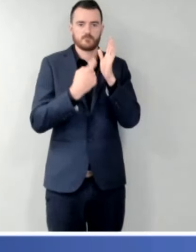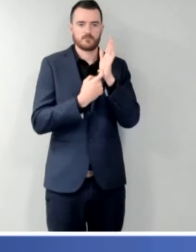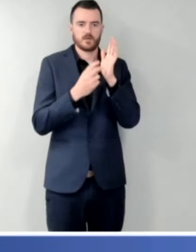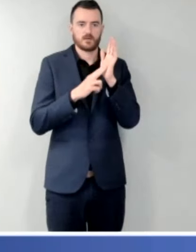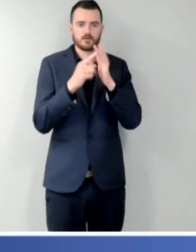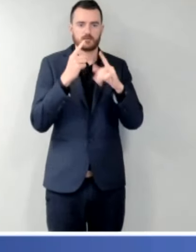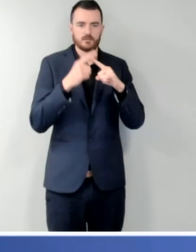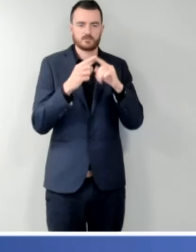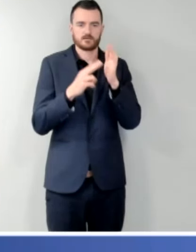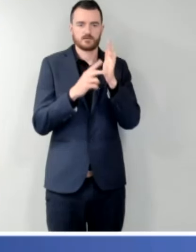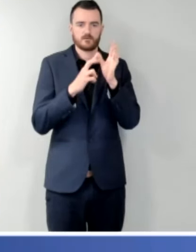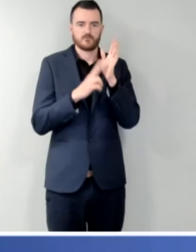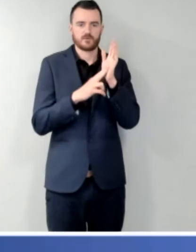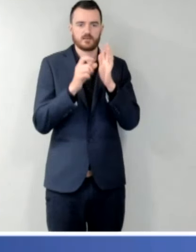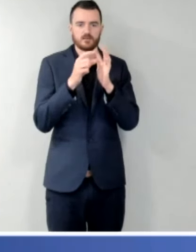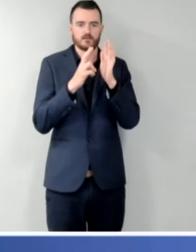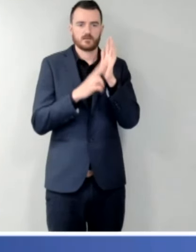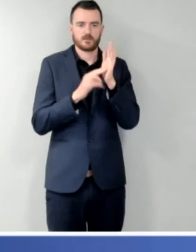And Piers van den Hend.